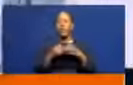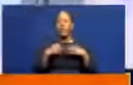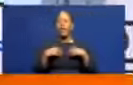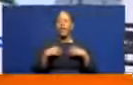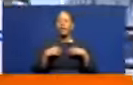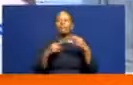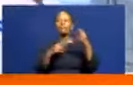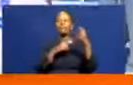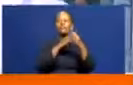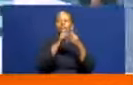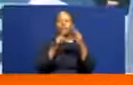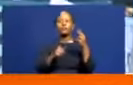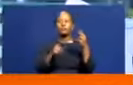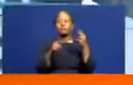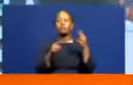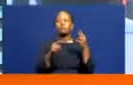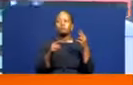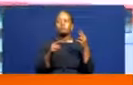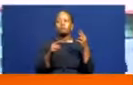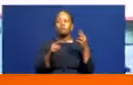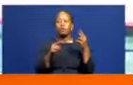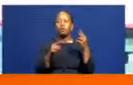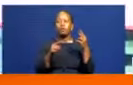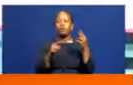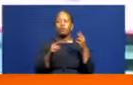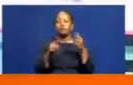of the... Who do we have? Kenya?